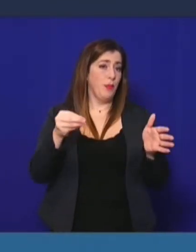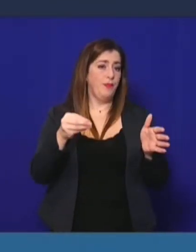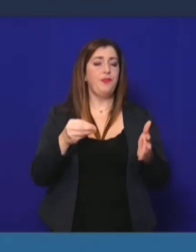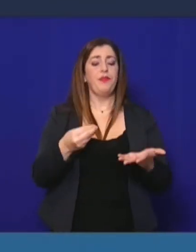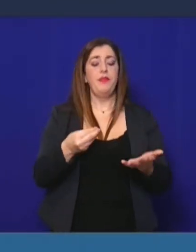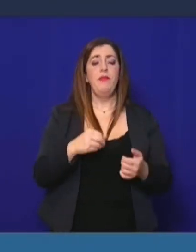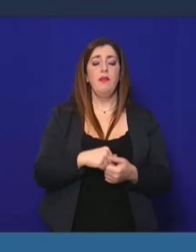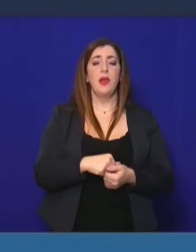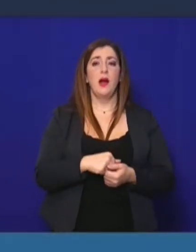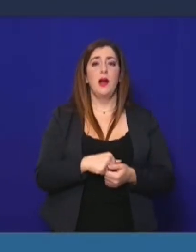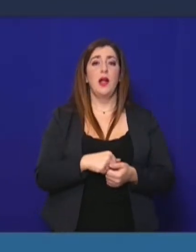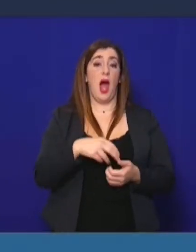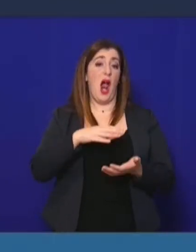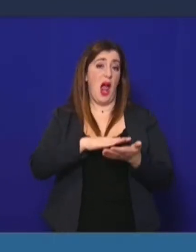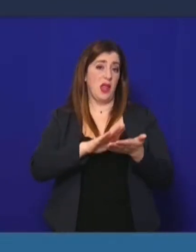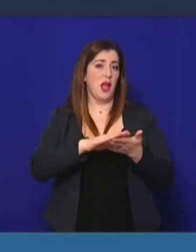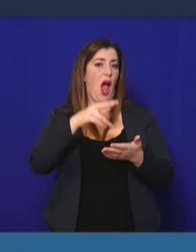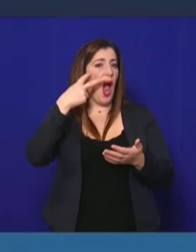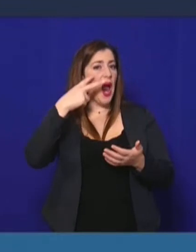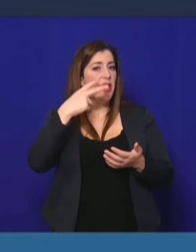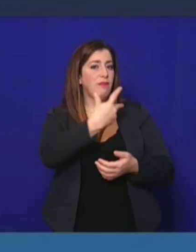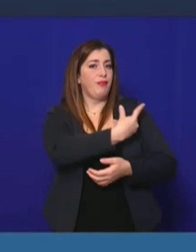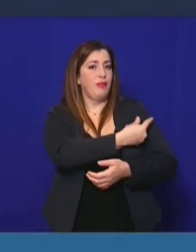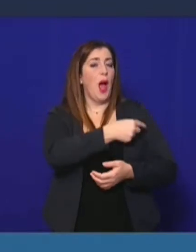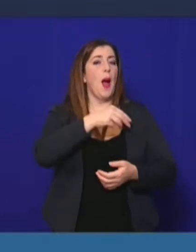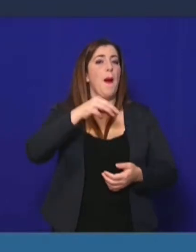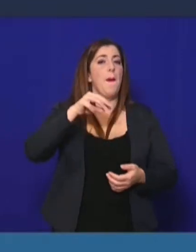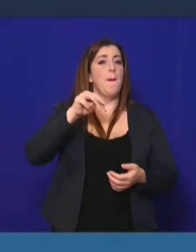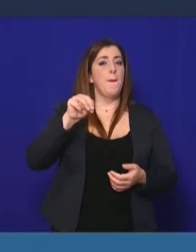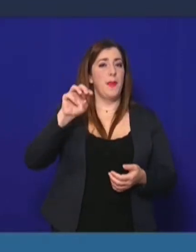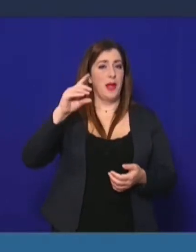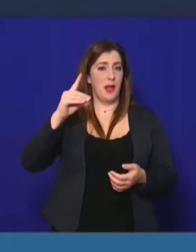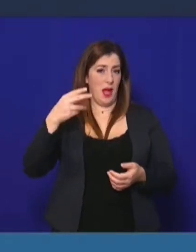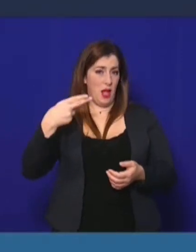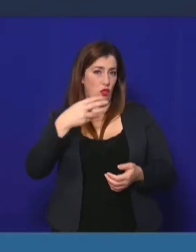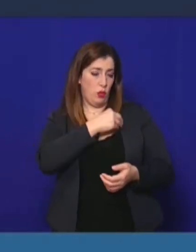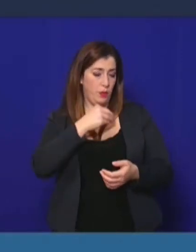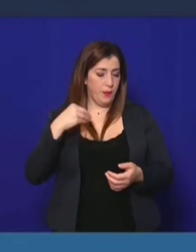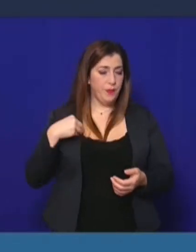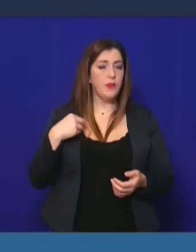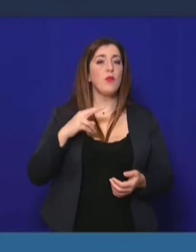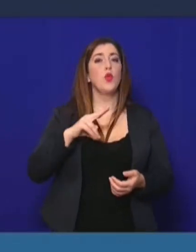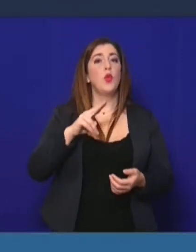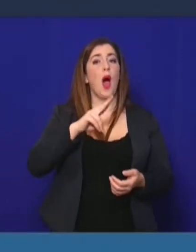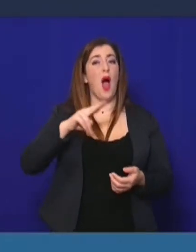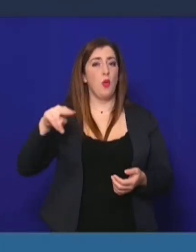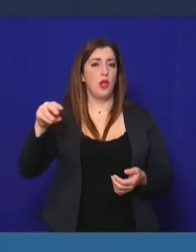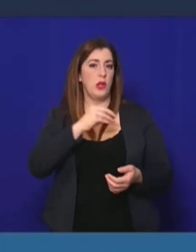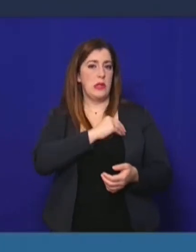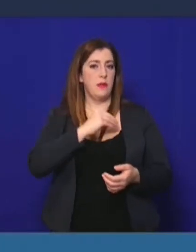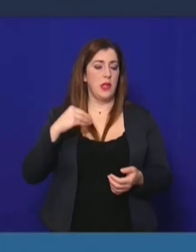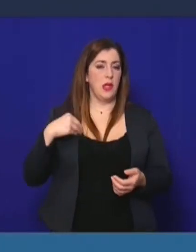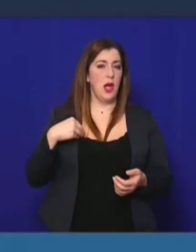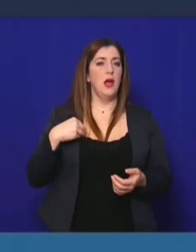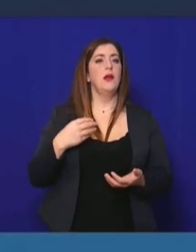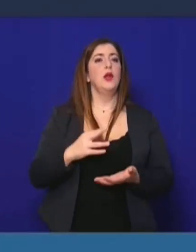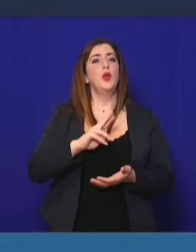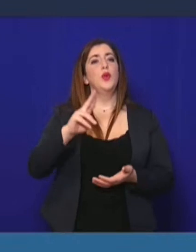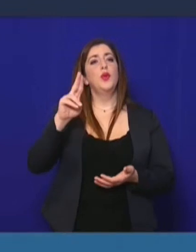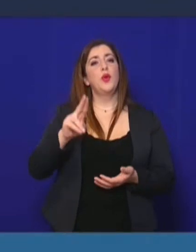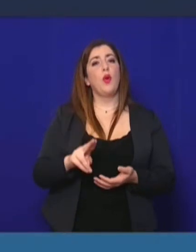mill-kura primarja u anka nibqgħu għaddejjin f'dawn il-clinical settings li għandna kif ukoll f'dawk l-isptarijiet li jieħdu